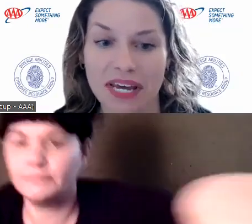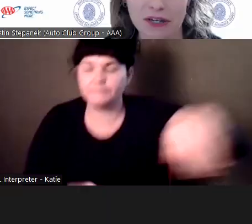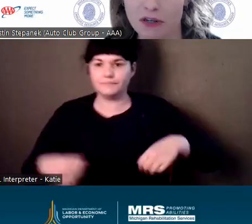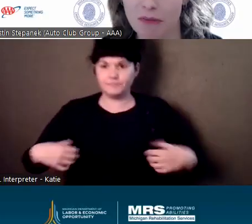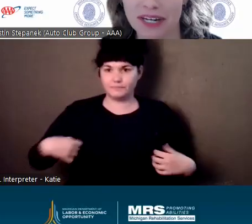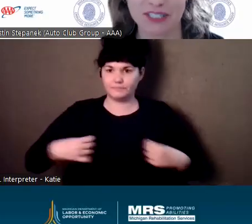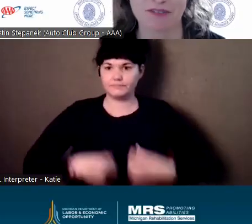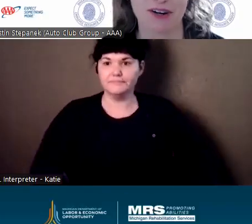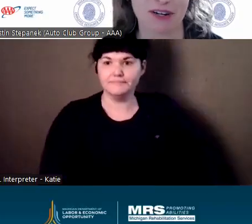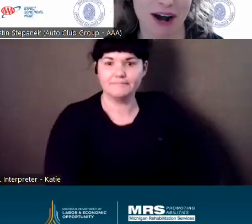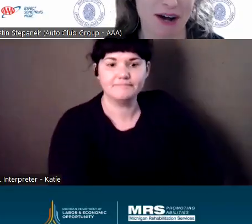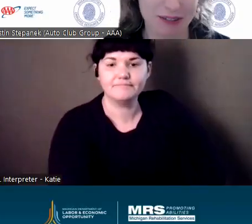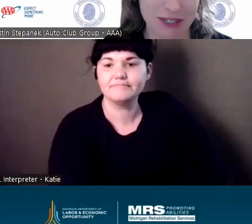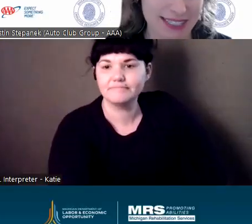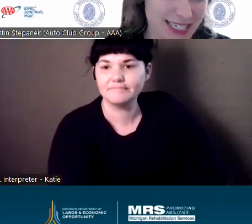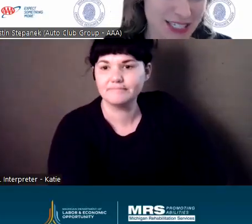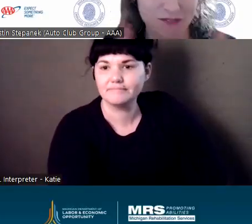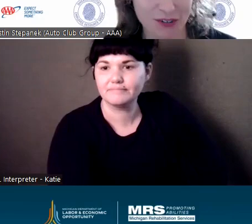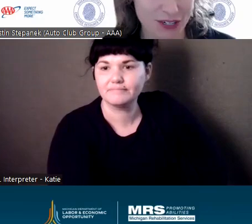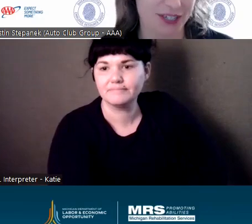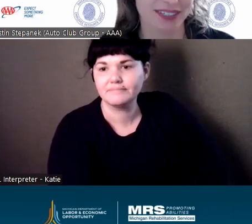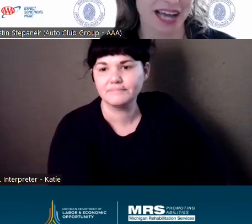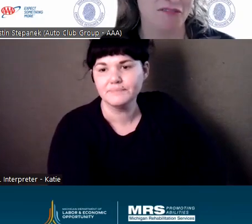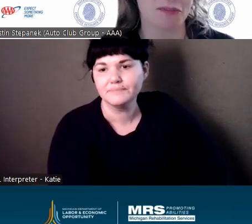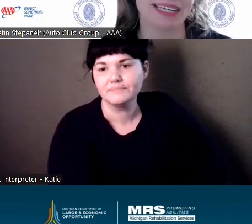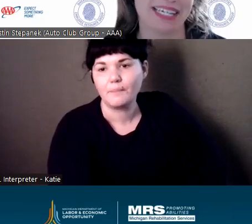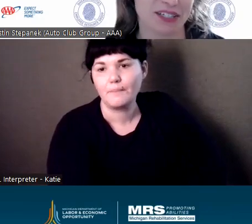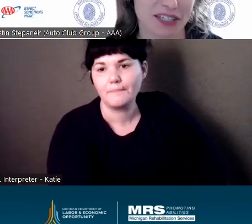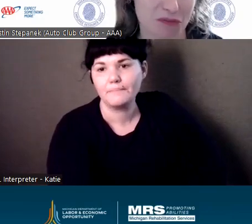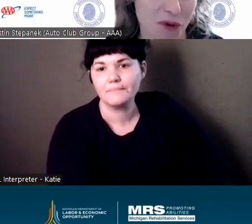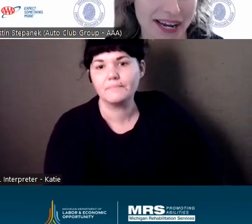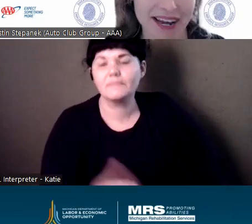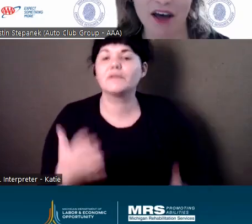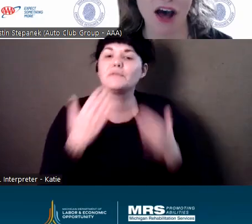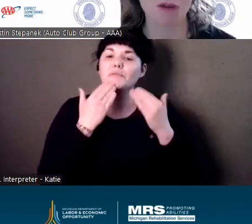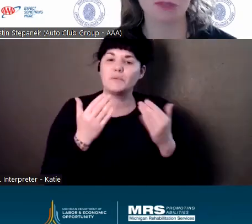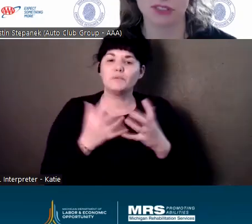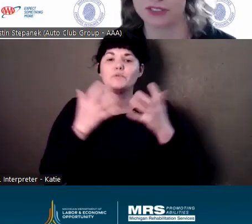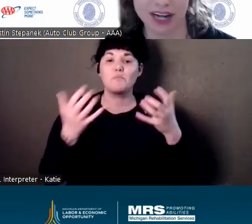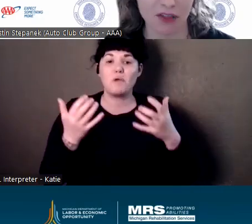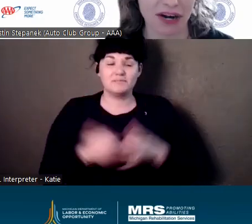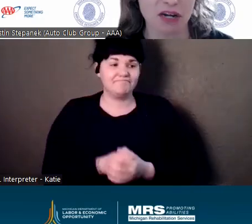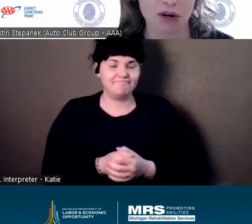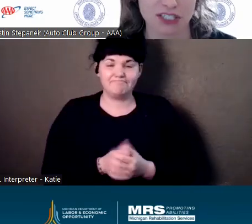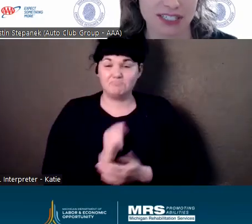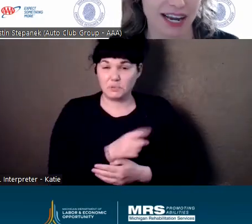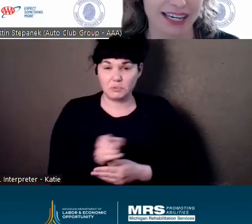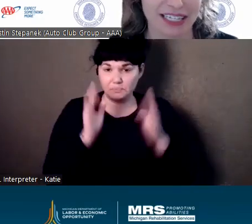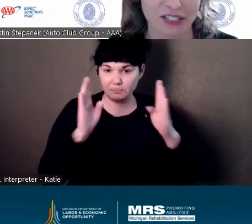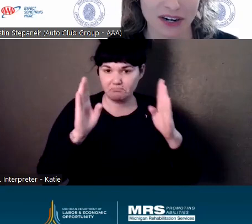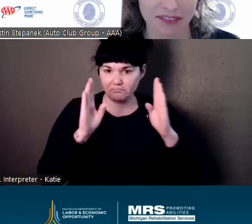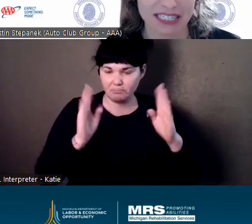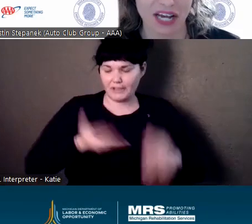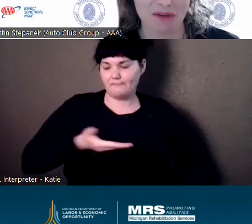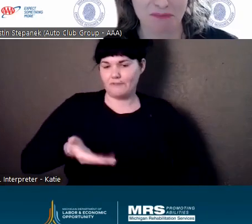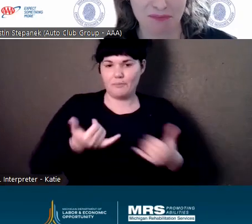So thank you so much for your attention and for your having me here this morning. Are there any questions that I can